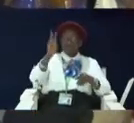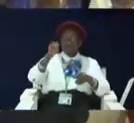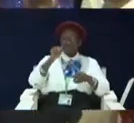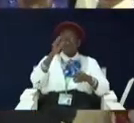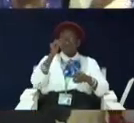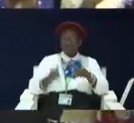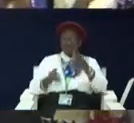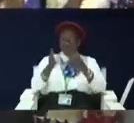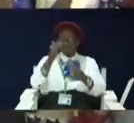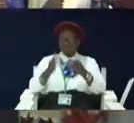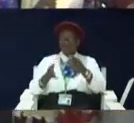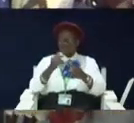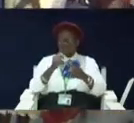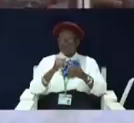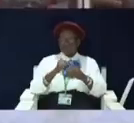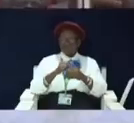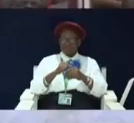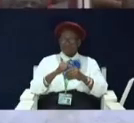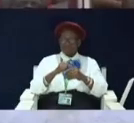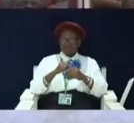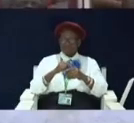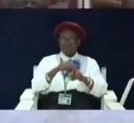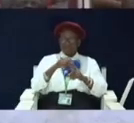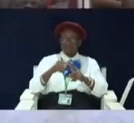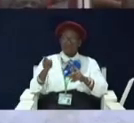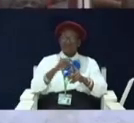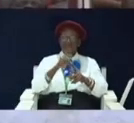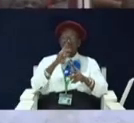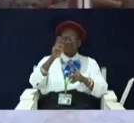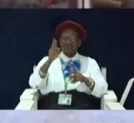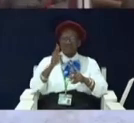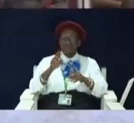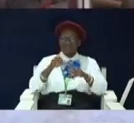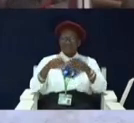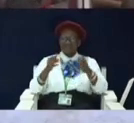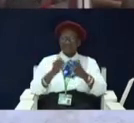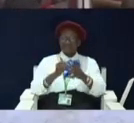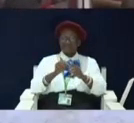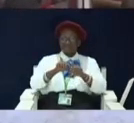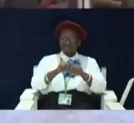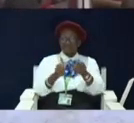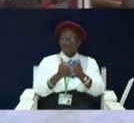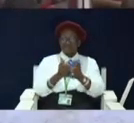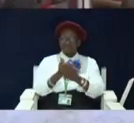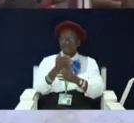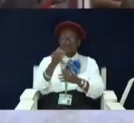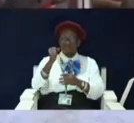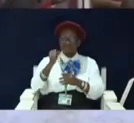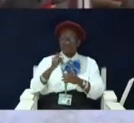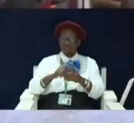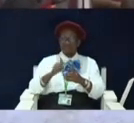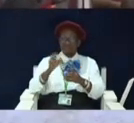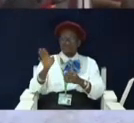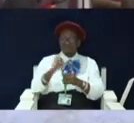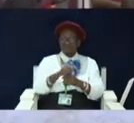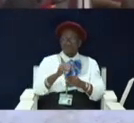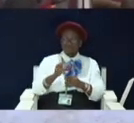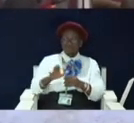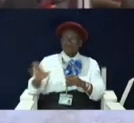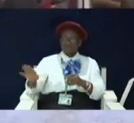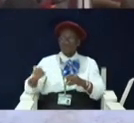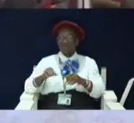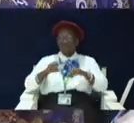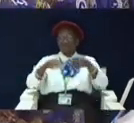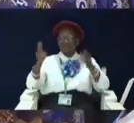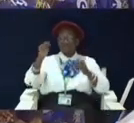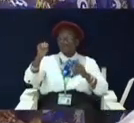ẹ dá wọn lóhùn pẹ̀lú iná. When you are giving breakthroughs to your children, nígbà tí ẹ bá ń fún àwọn ọmọ yín ní àwọn àlùyọ, give